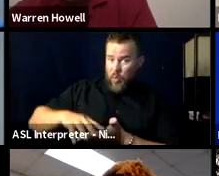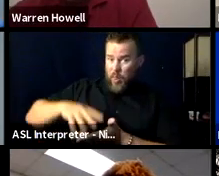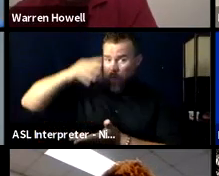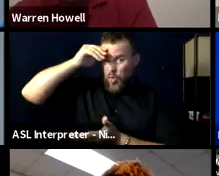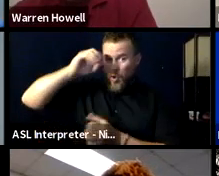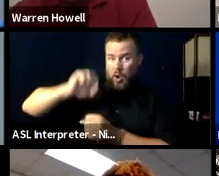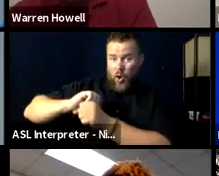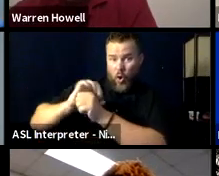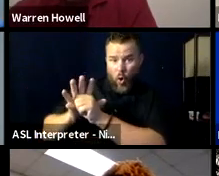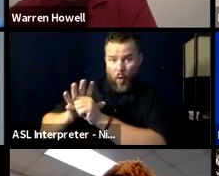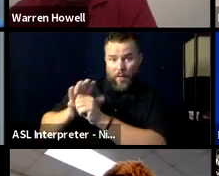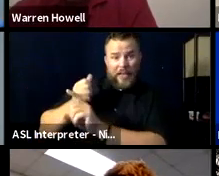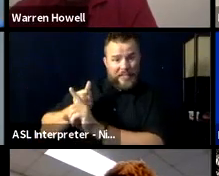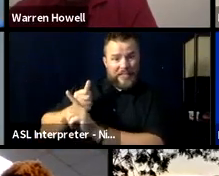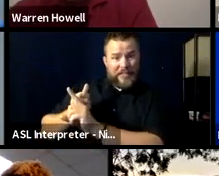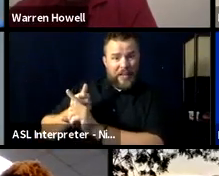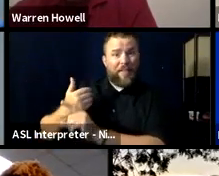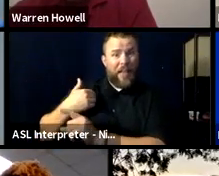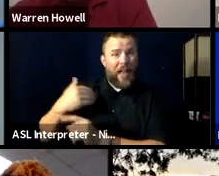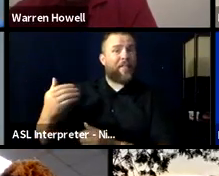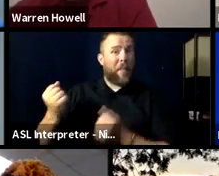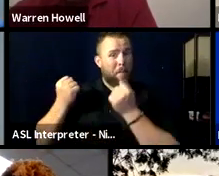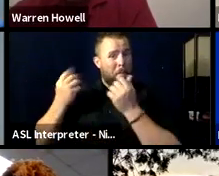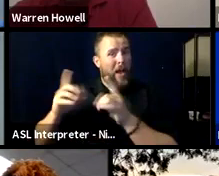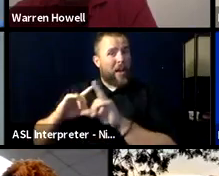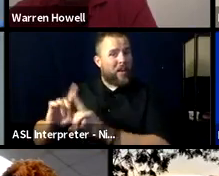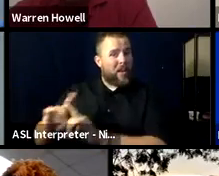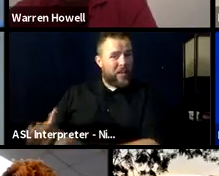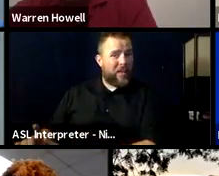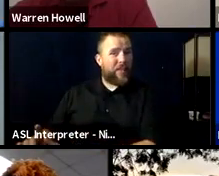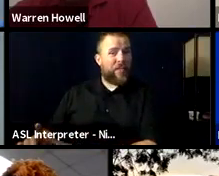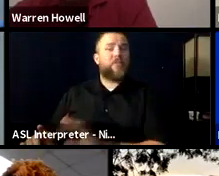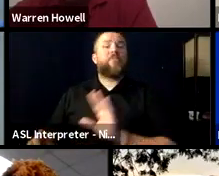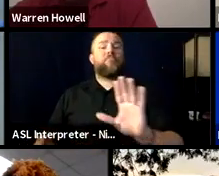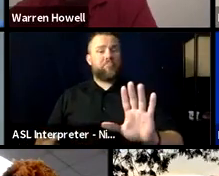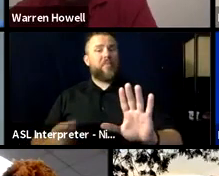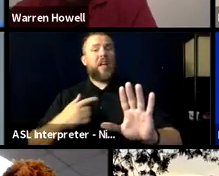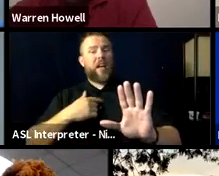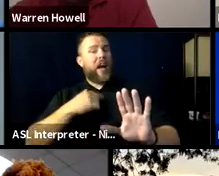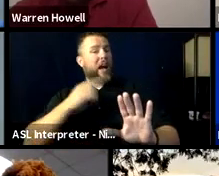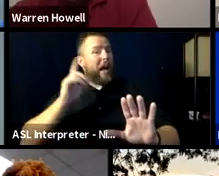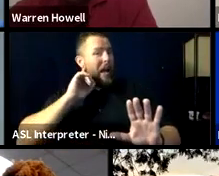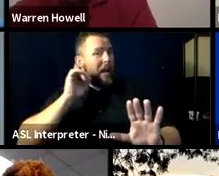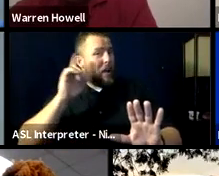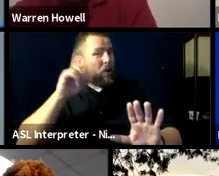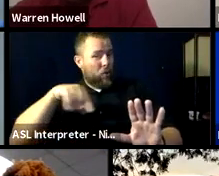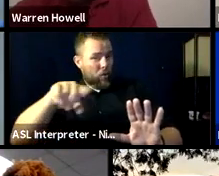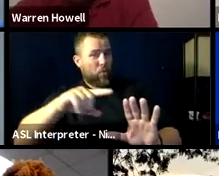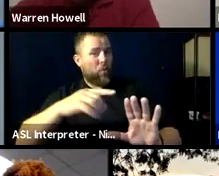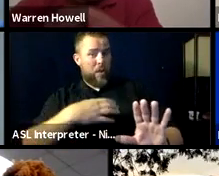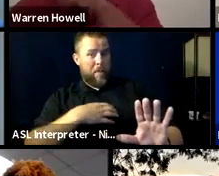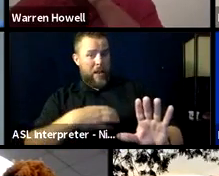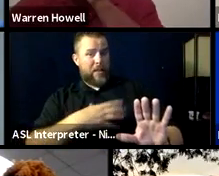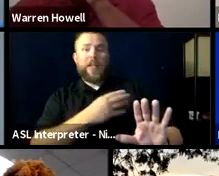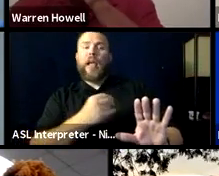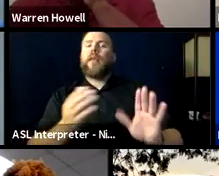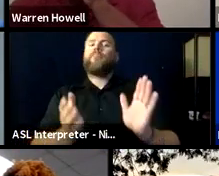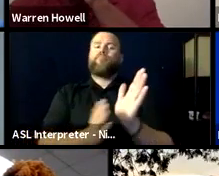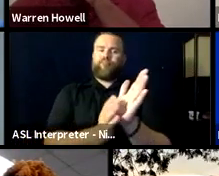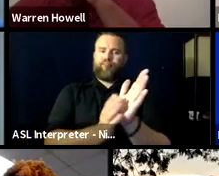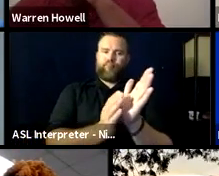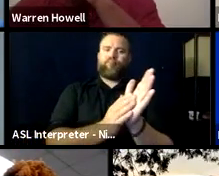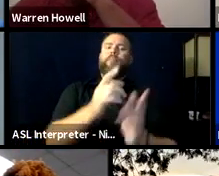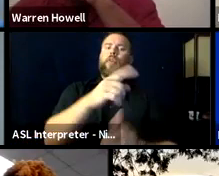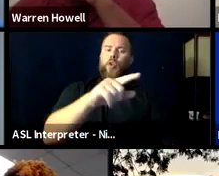really hear your fears, and I do commend you all for advocating for yourselves and for your fellow teachers. I do also, however,